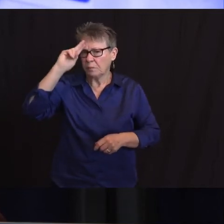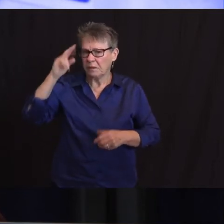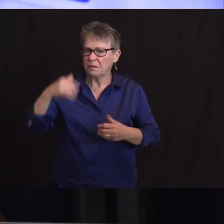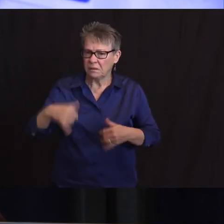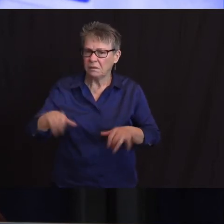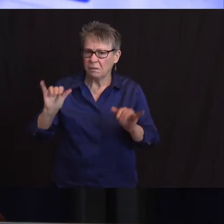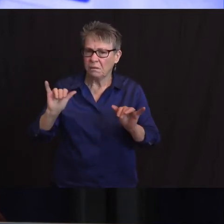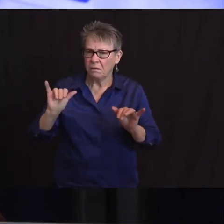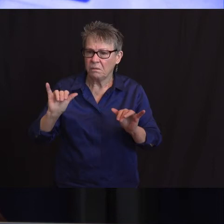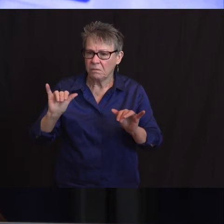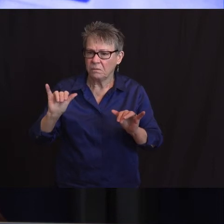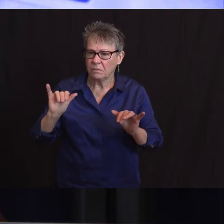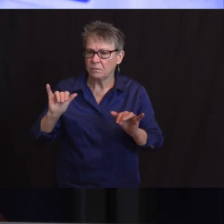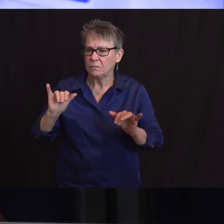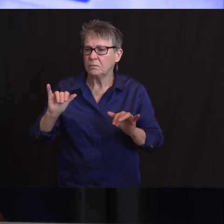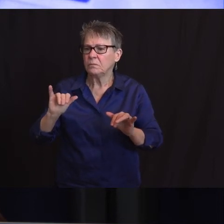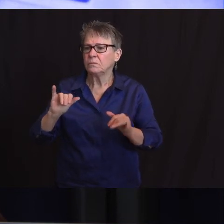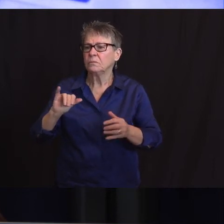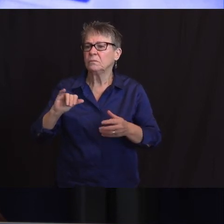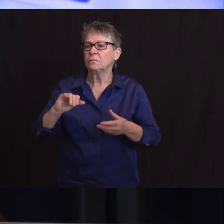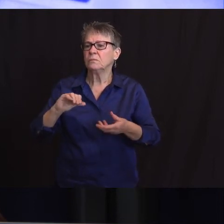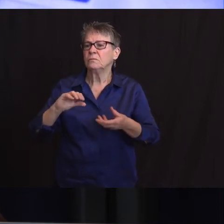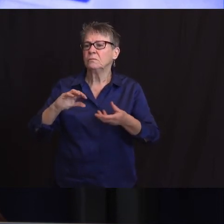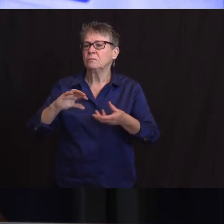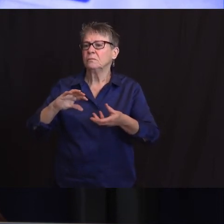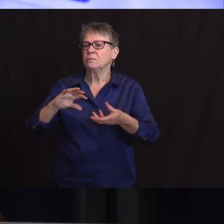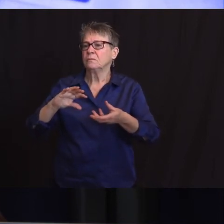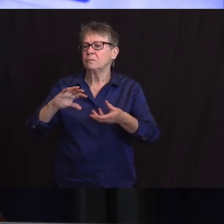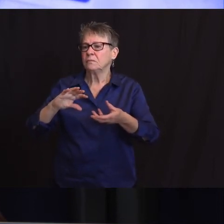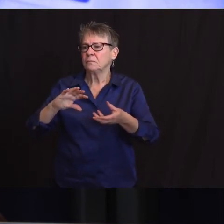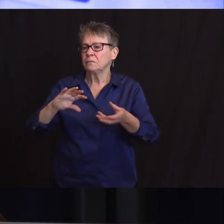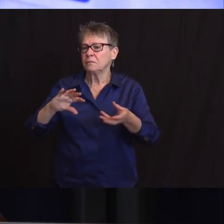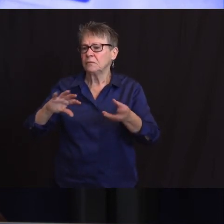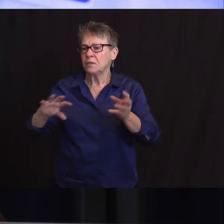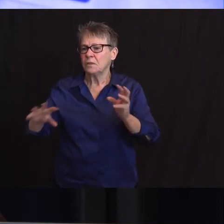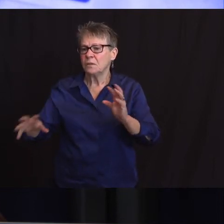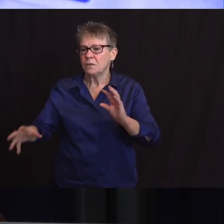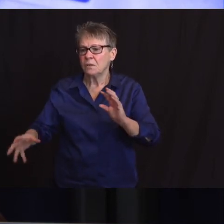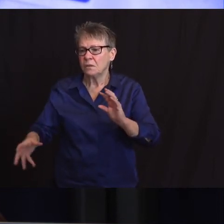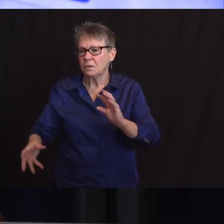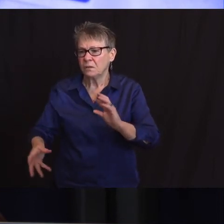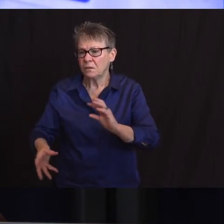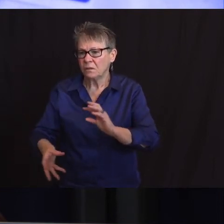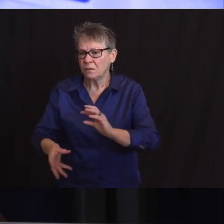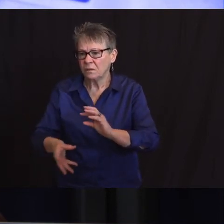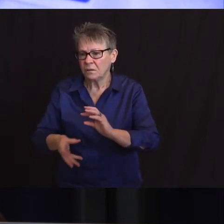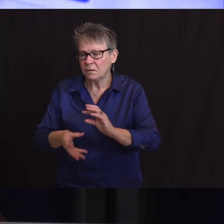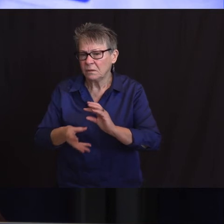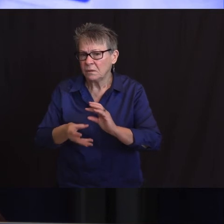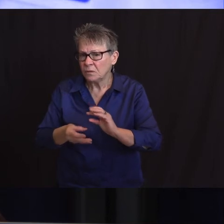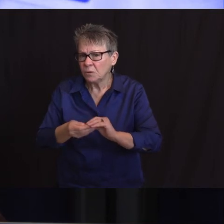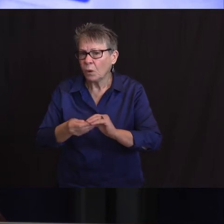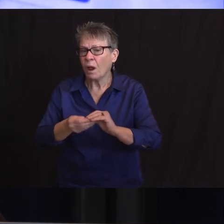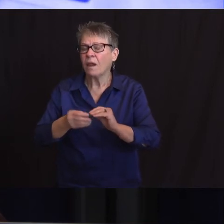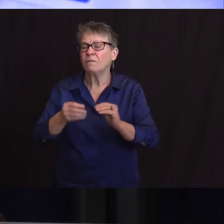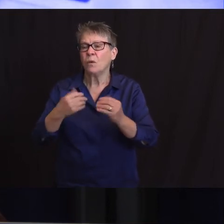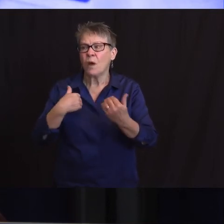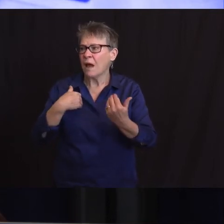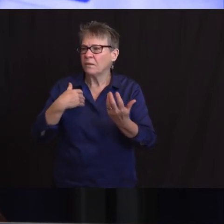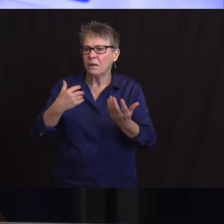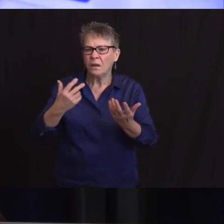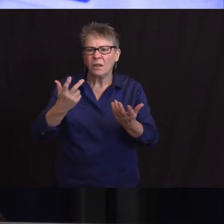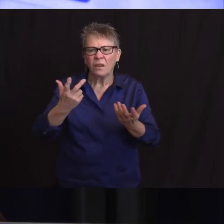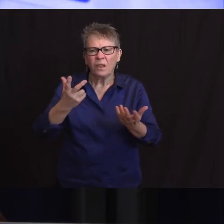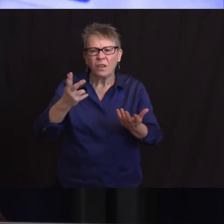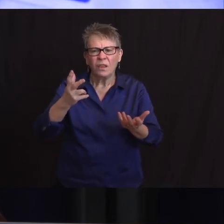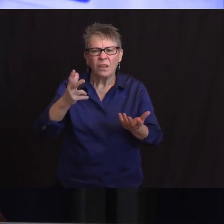of 31 reports of the B.1.1.7 variant, otherwise known as the UK